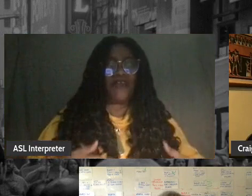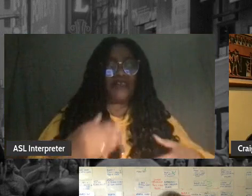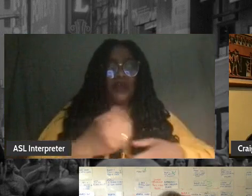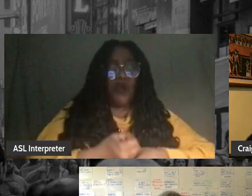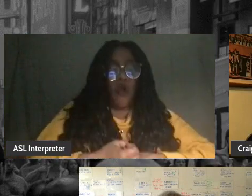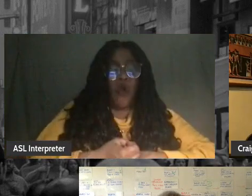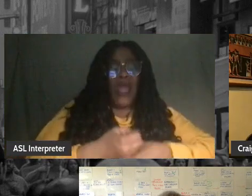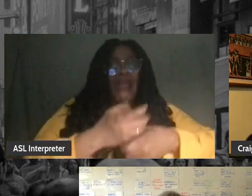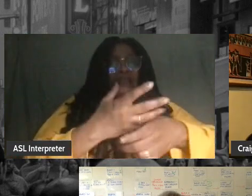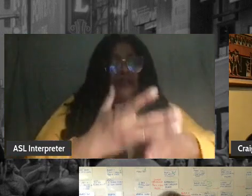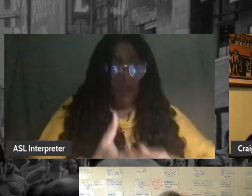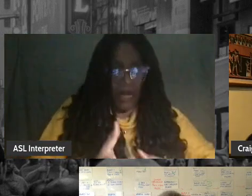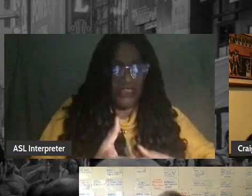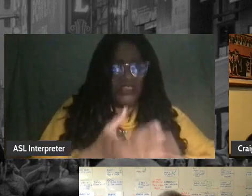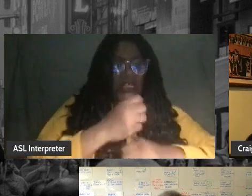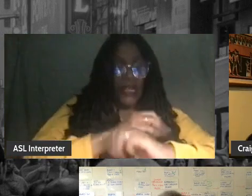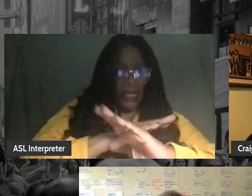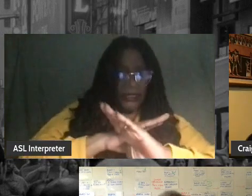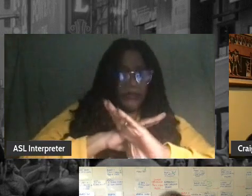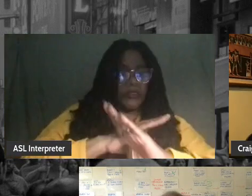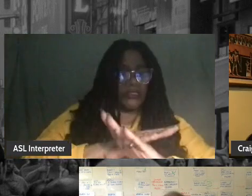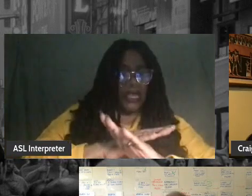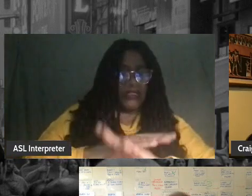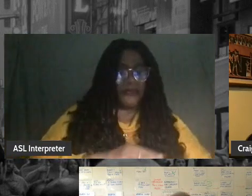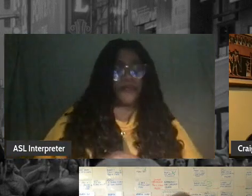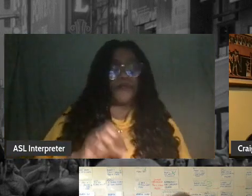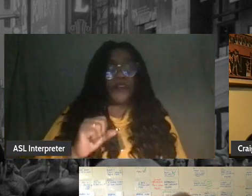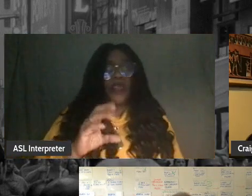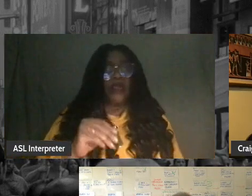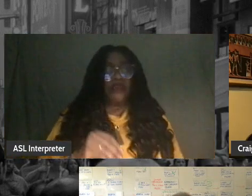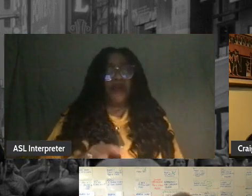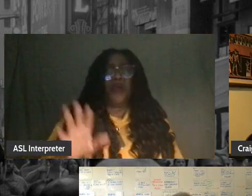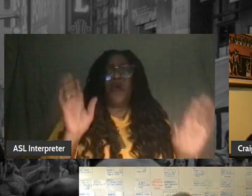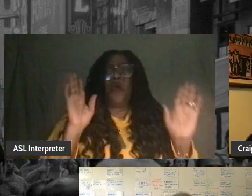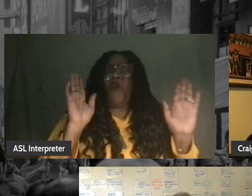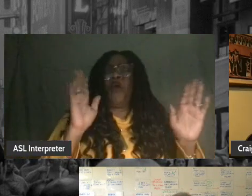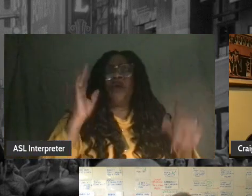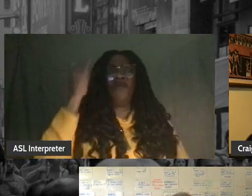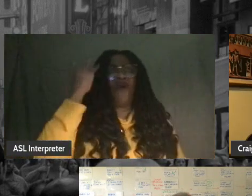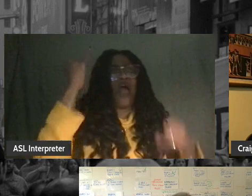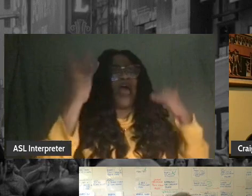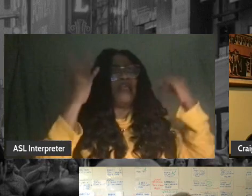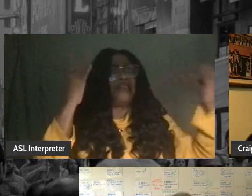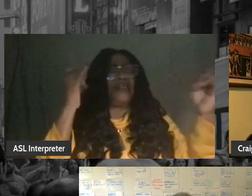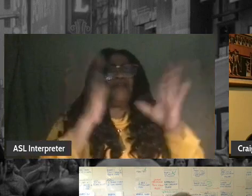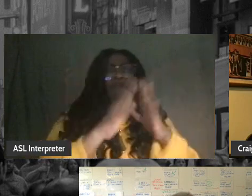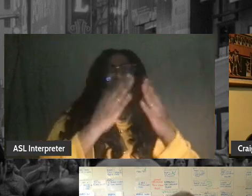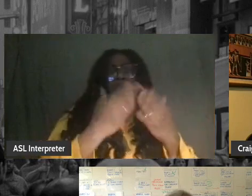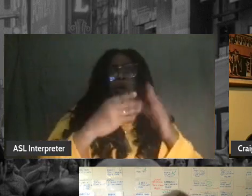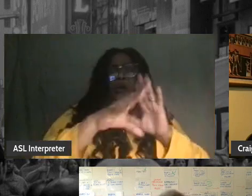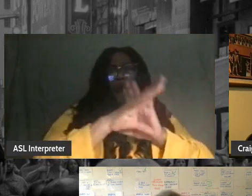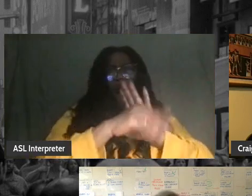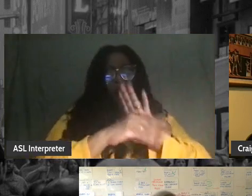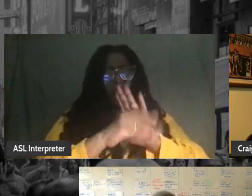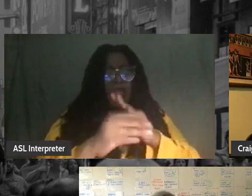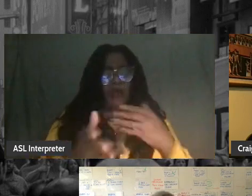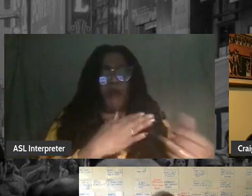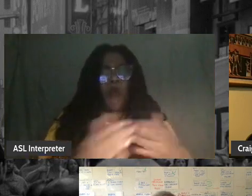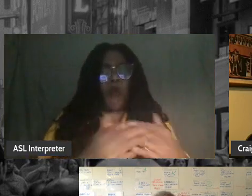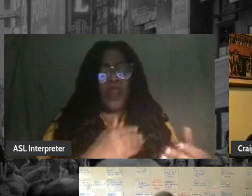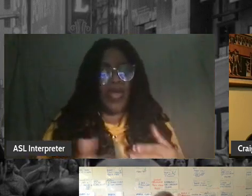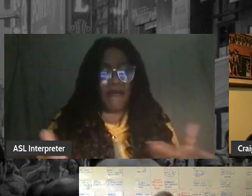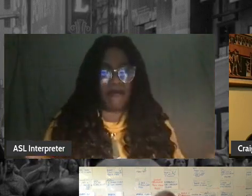is protectable. So you may have the greatest idea for a book or film, whatever that